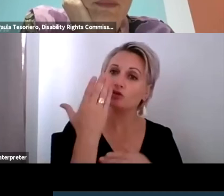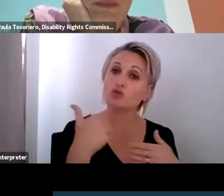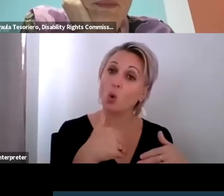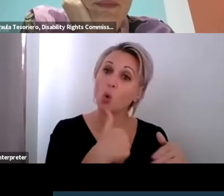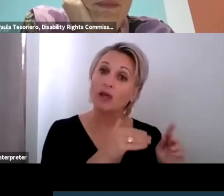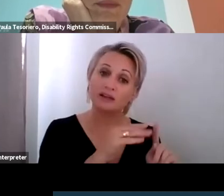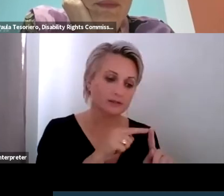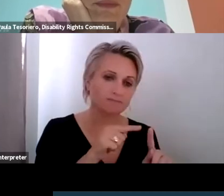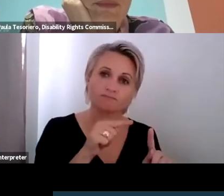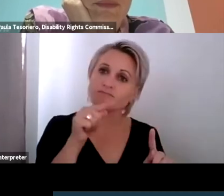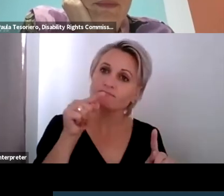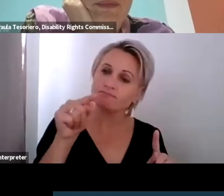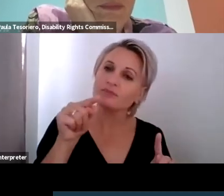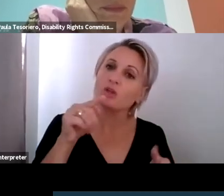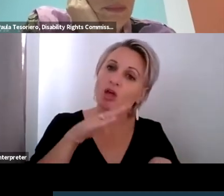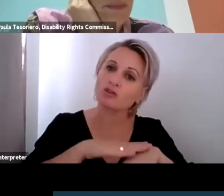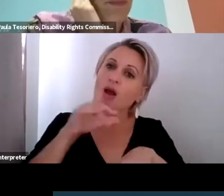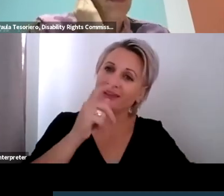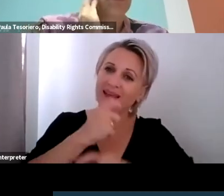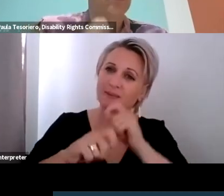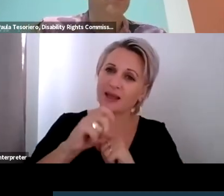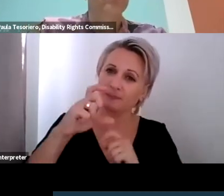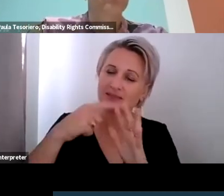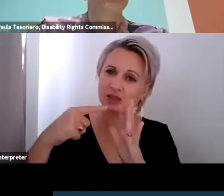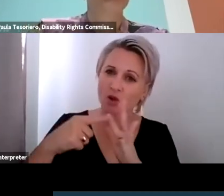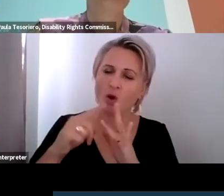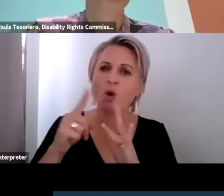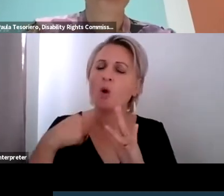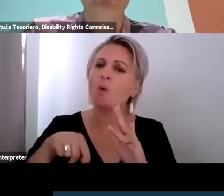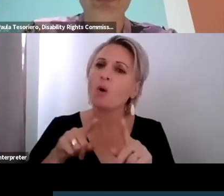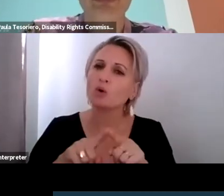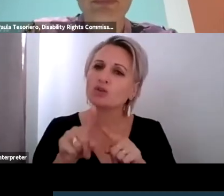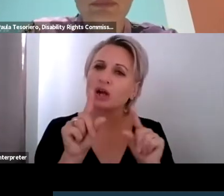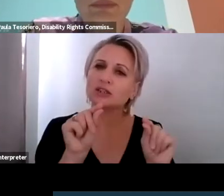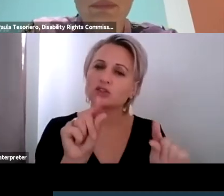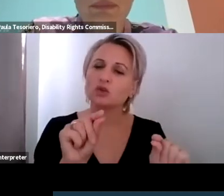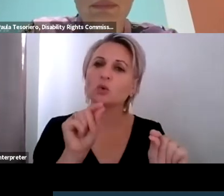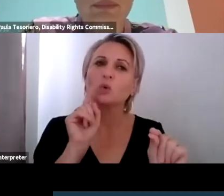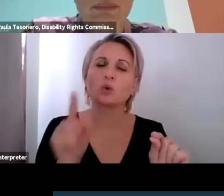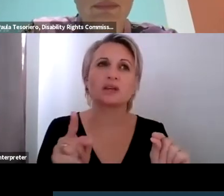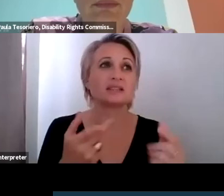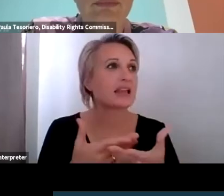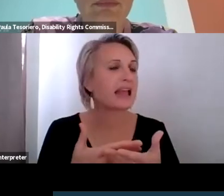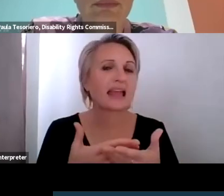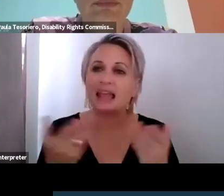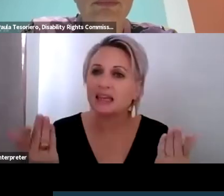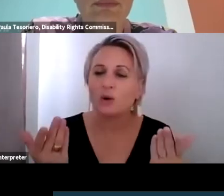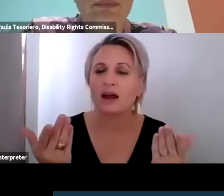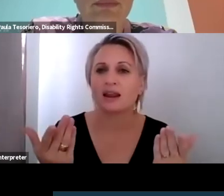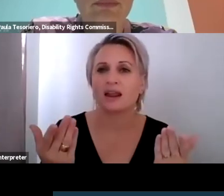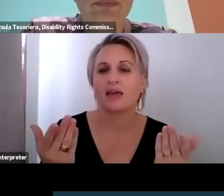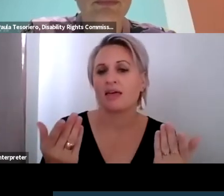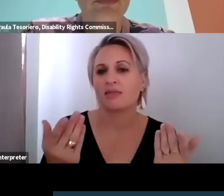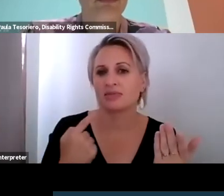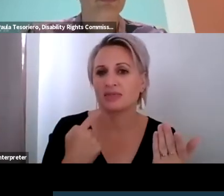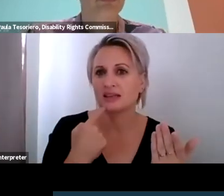where they can become CEOs. And so what we're trying to do is eliminate anyone that has the excuse that we